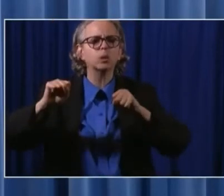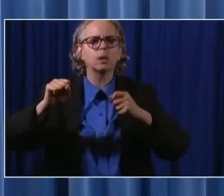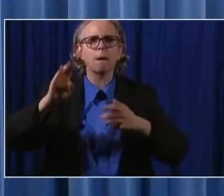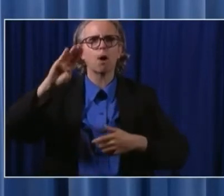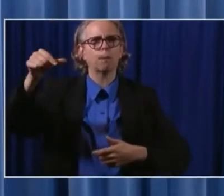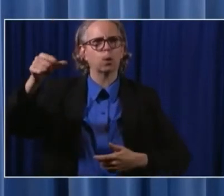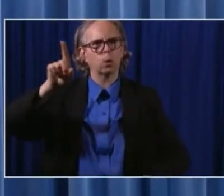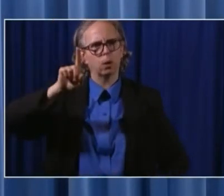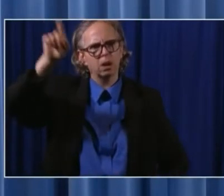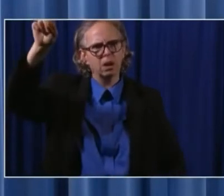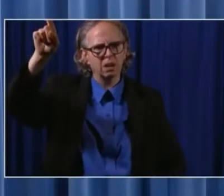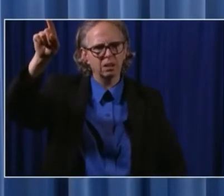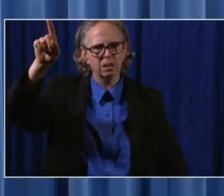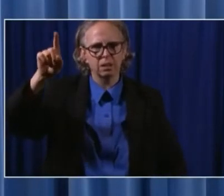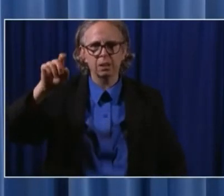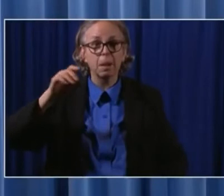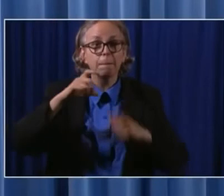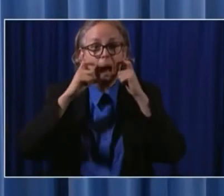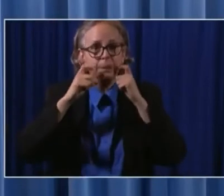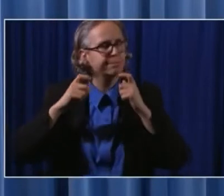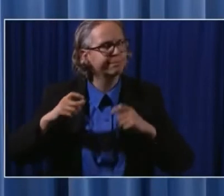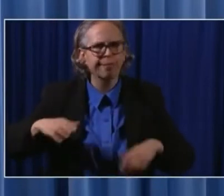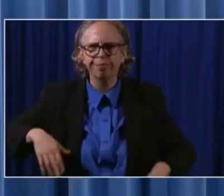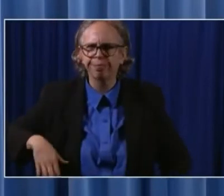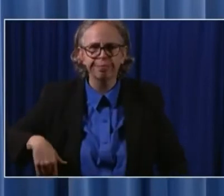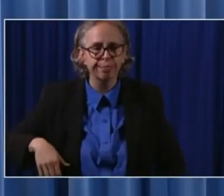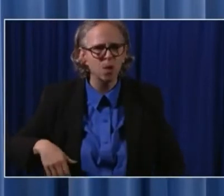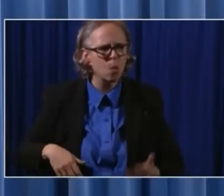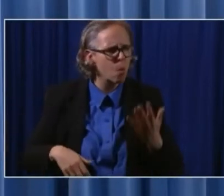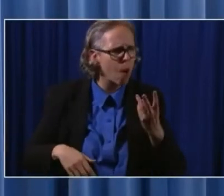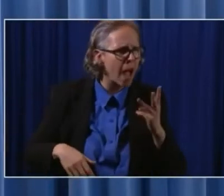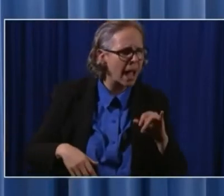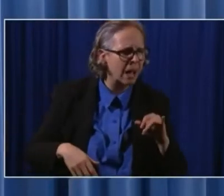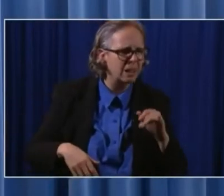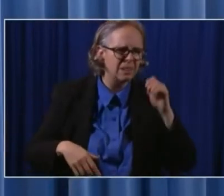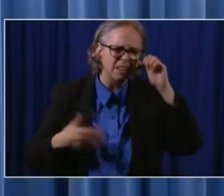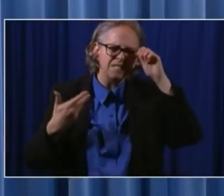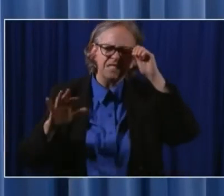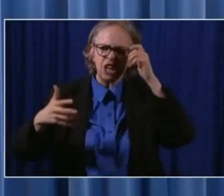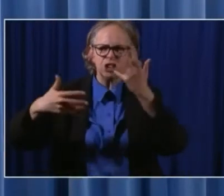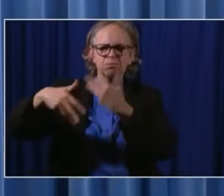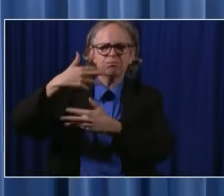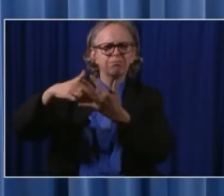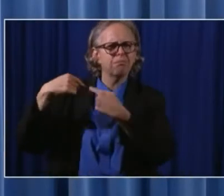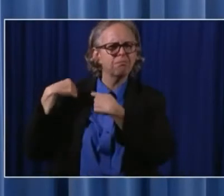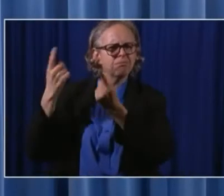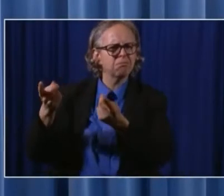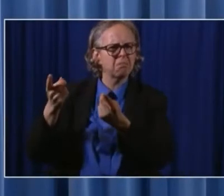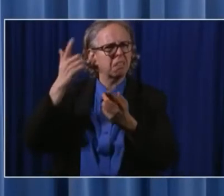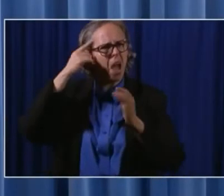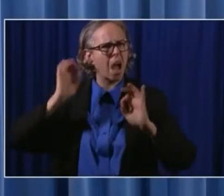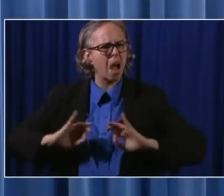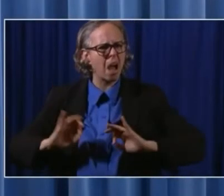wore masks. Well, why? Well, because they had already been spending time together, thought it was okay. Unfortunately, 6